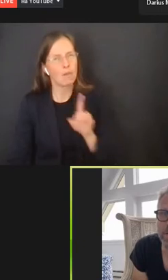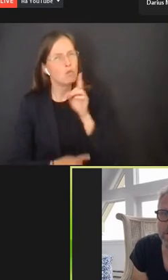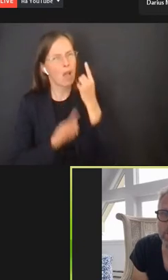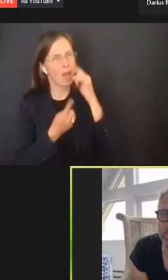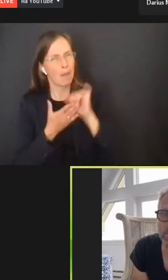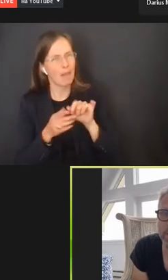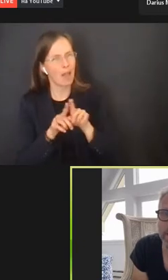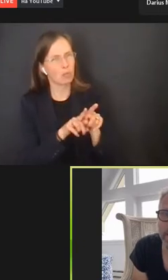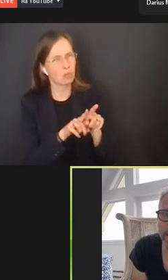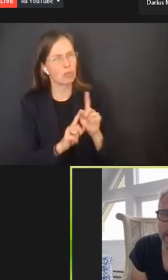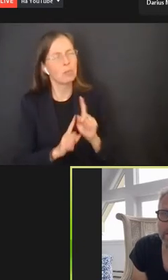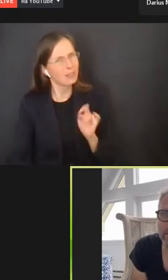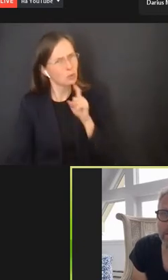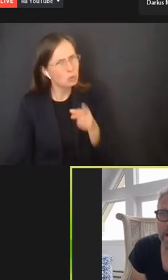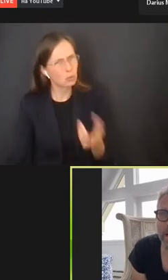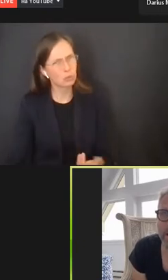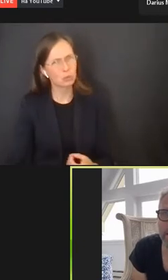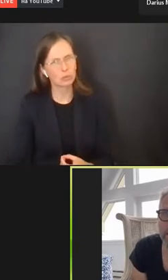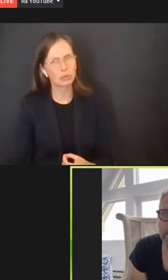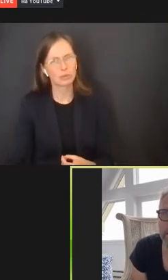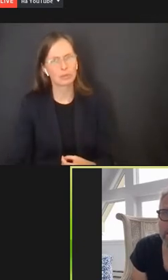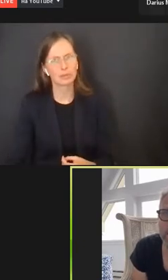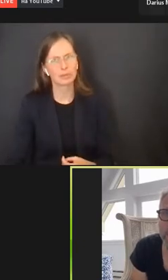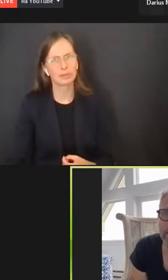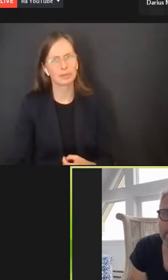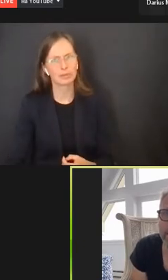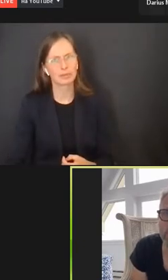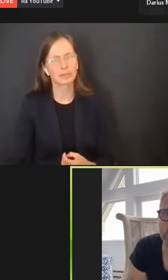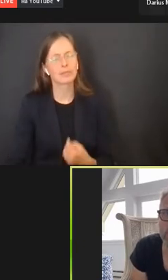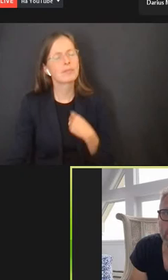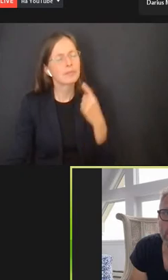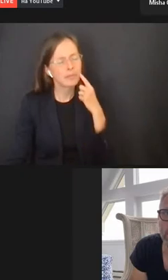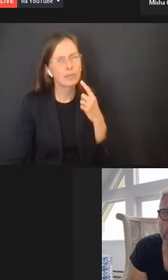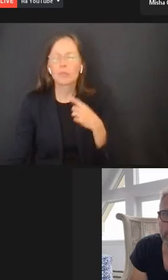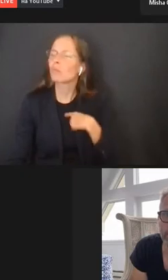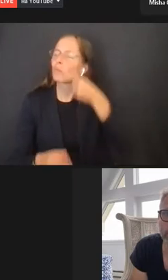it's actually true. And, you know, I think that you.